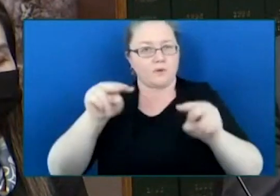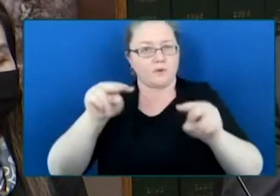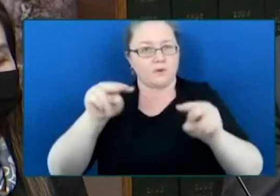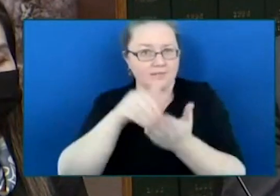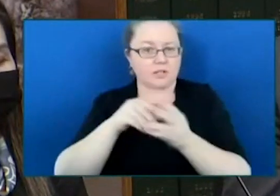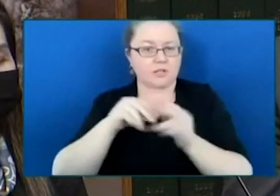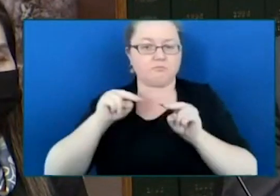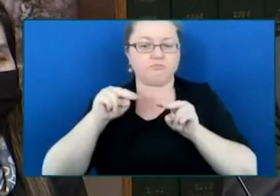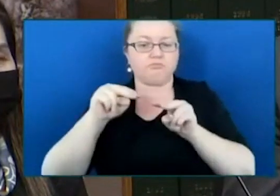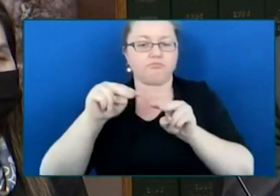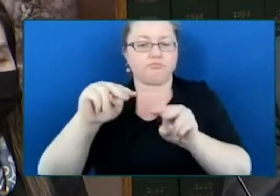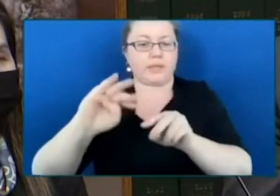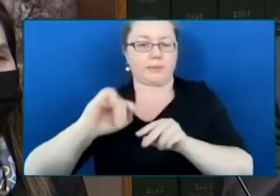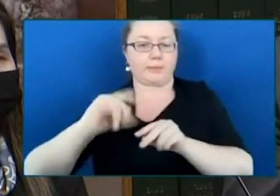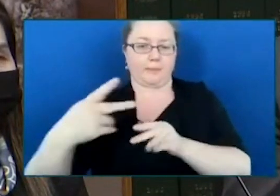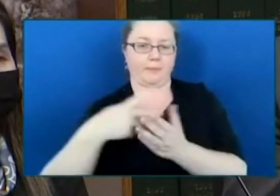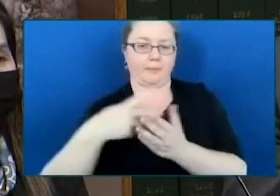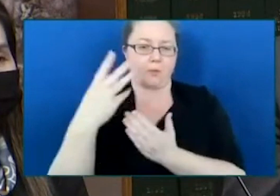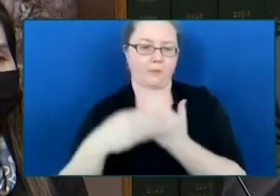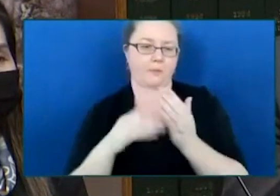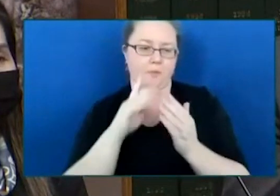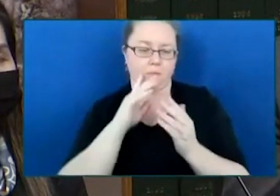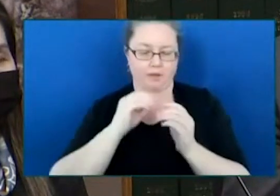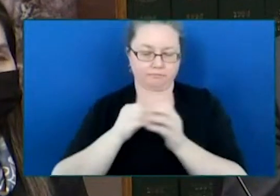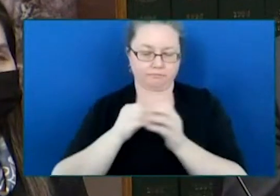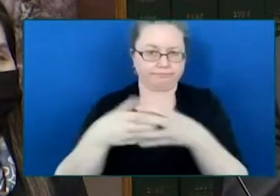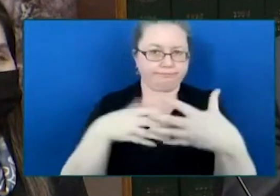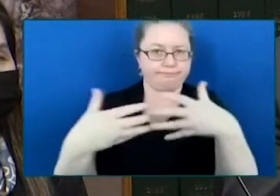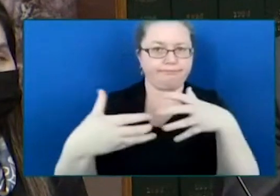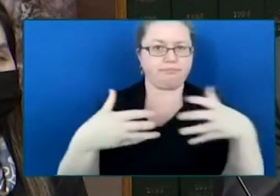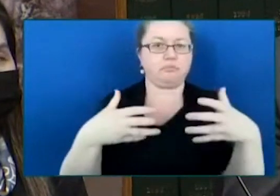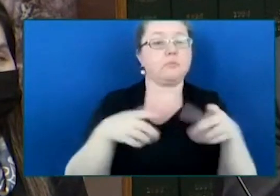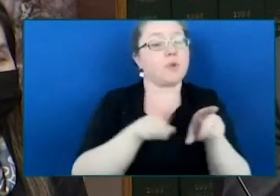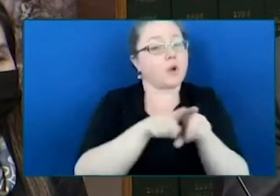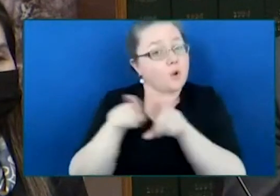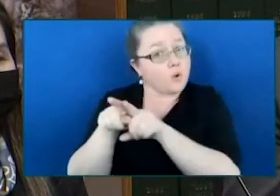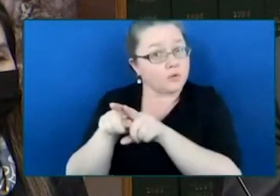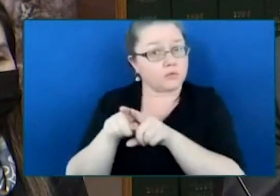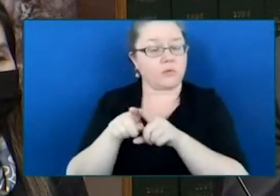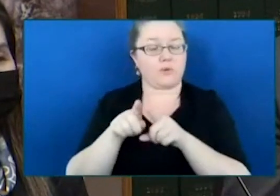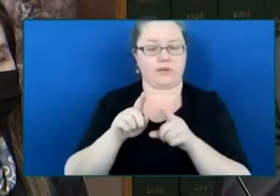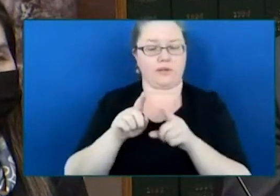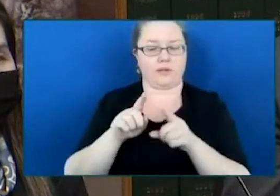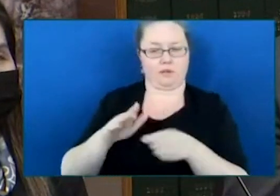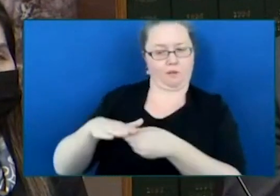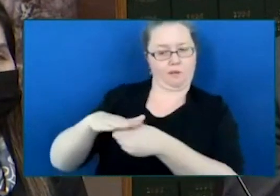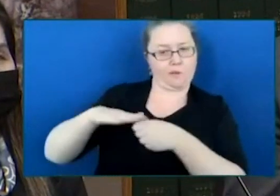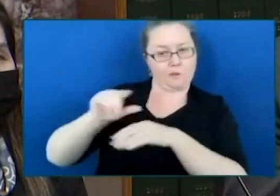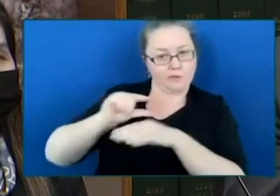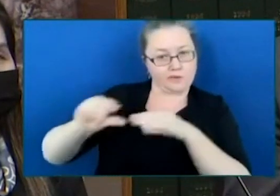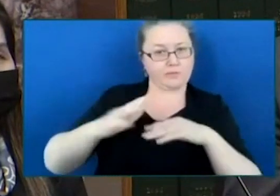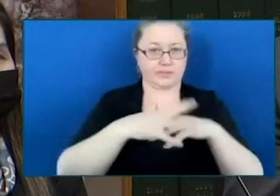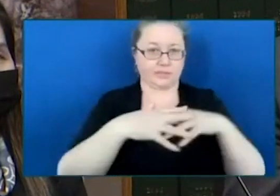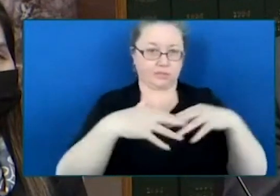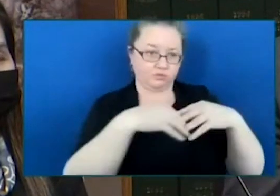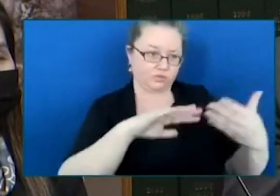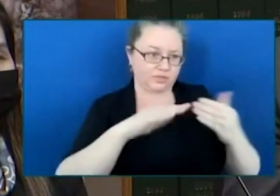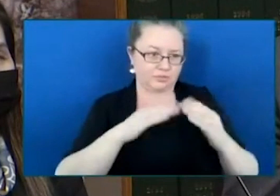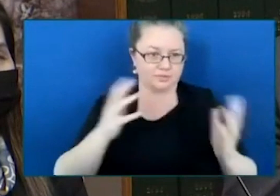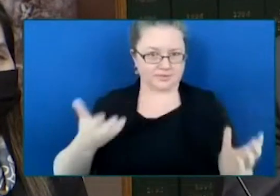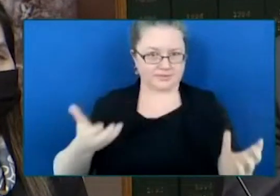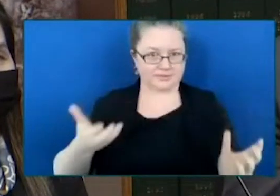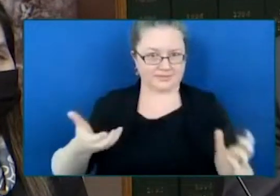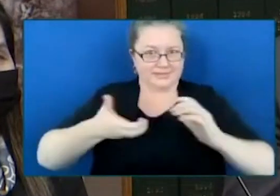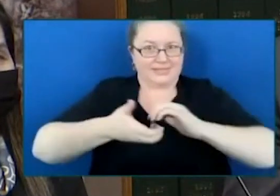program. And finally, it means strengthening our partnership with local governments and Indigenous communities to work together to